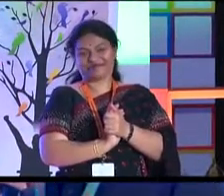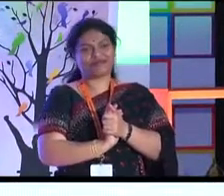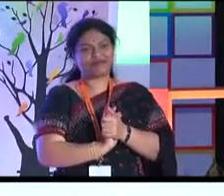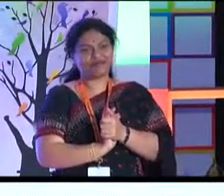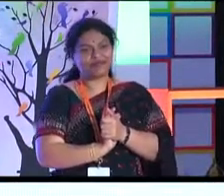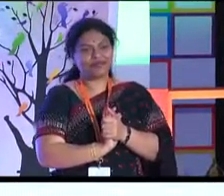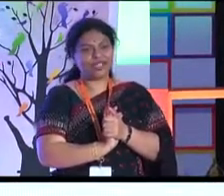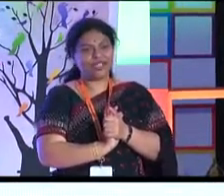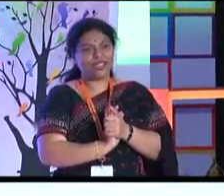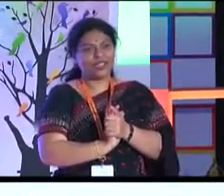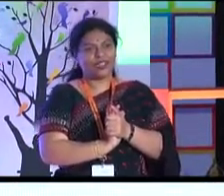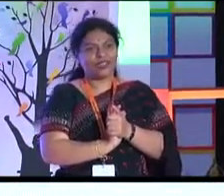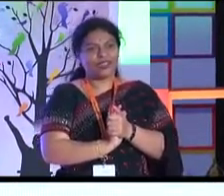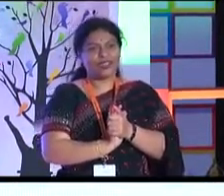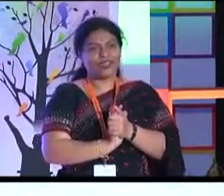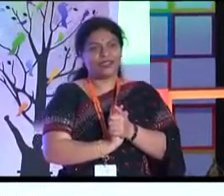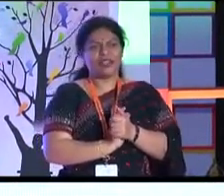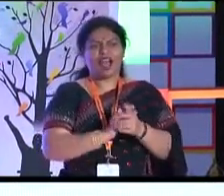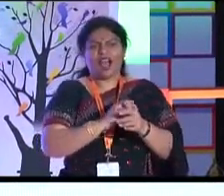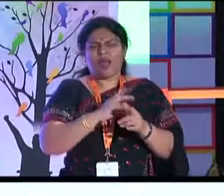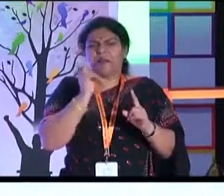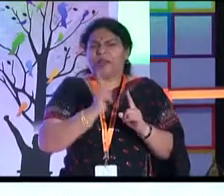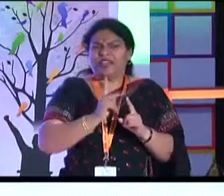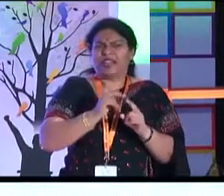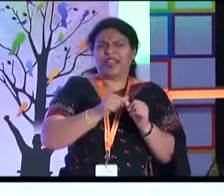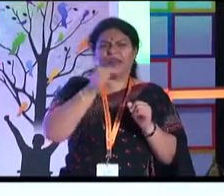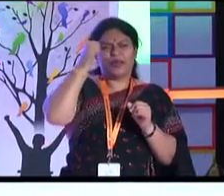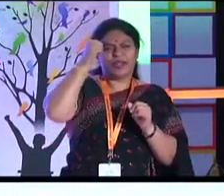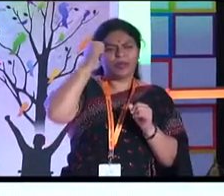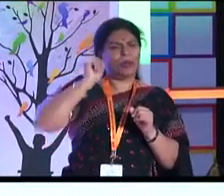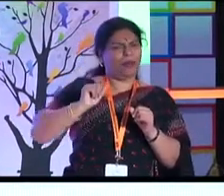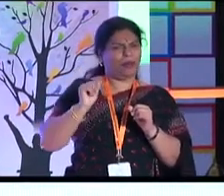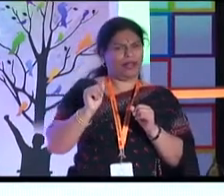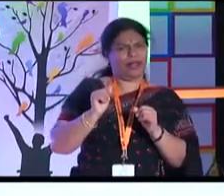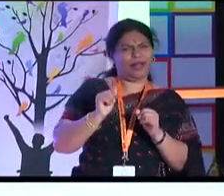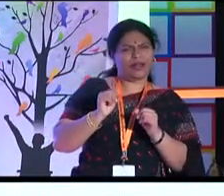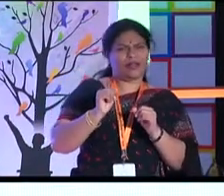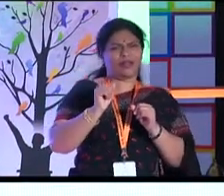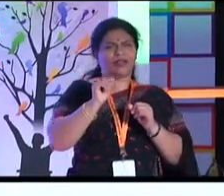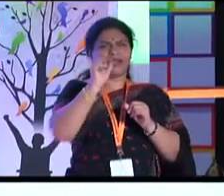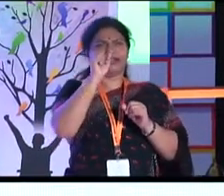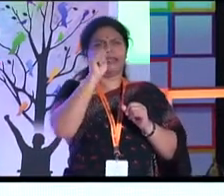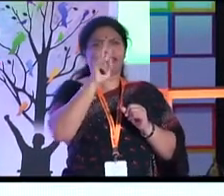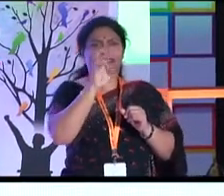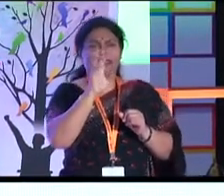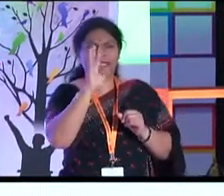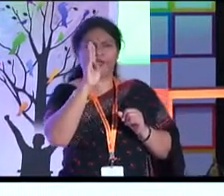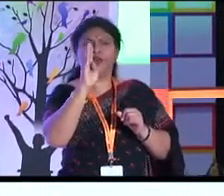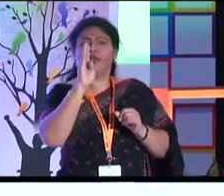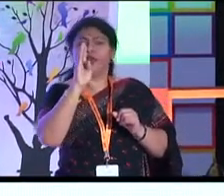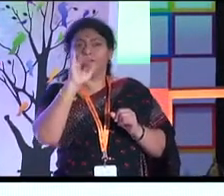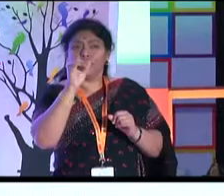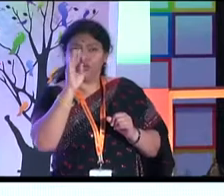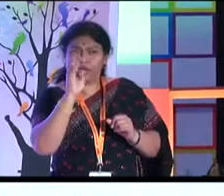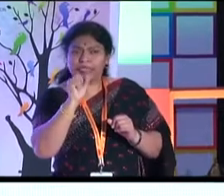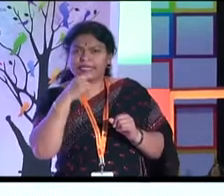And I don't exactly remember what Steve Jobs said. It's something to the effect